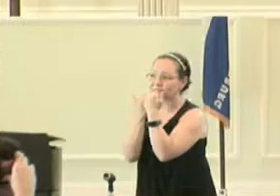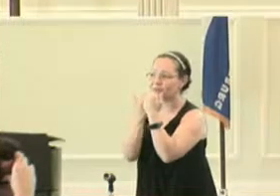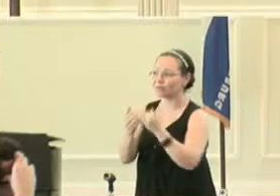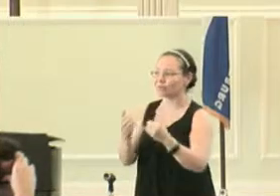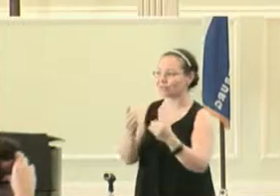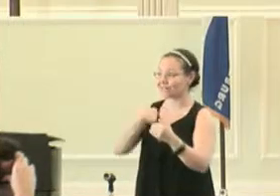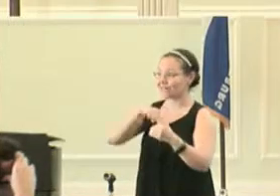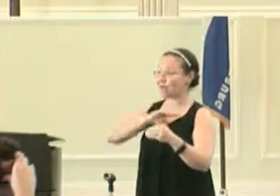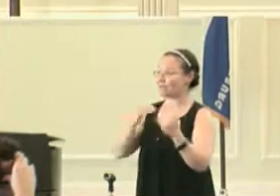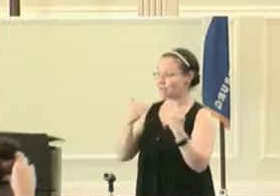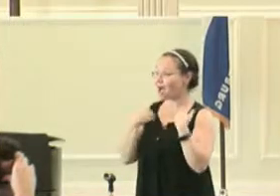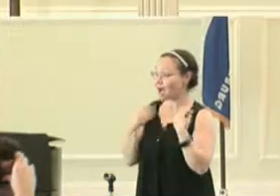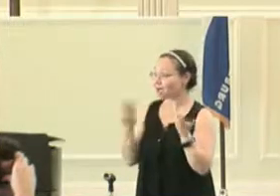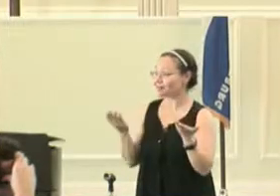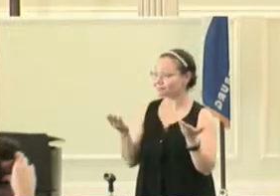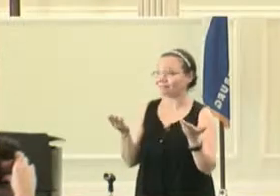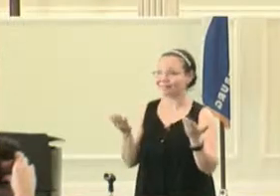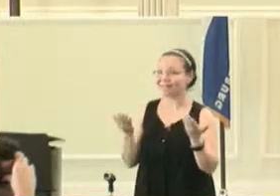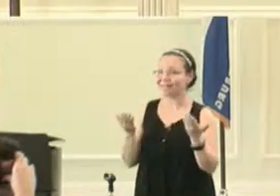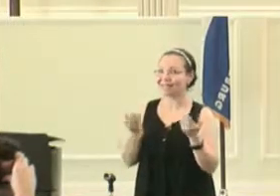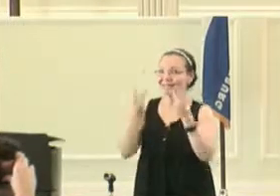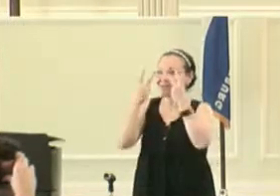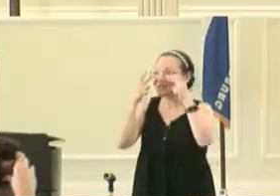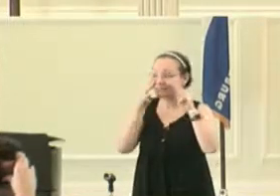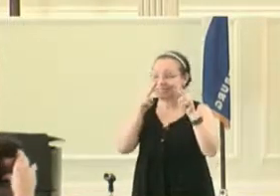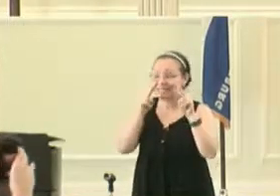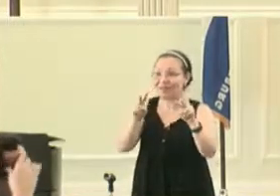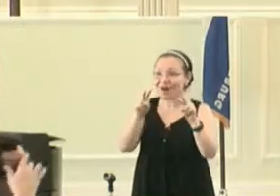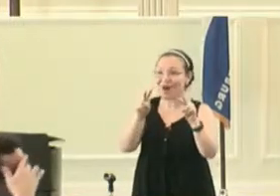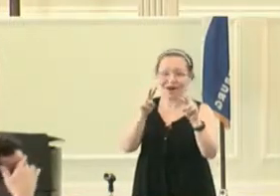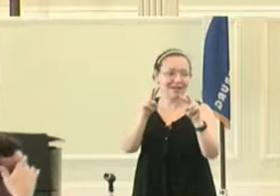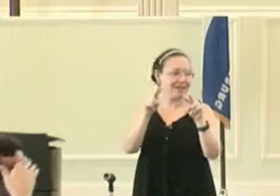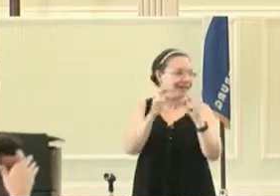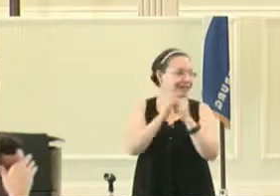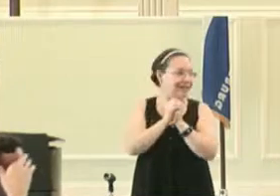brought. So we got to witness this